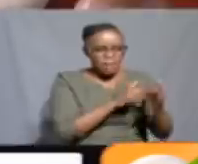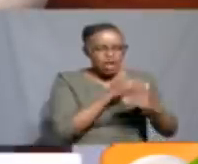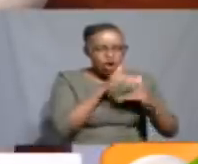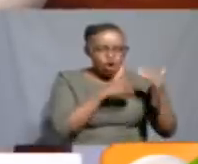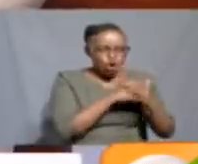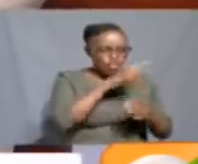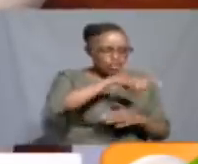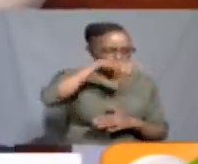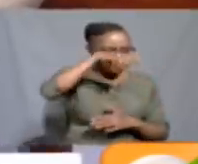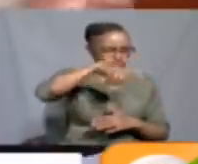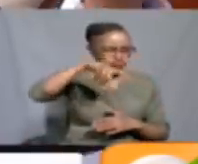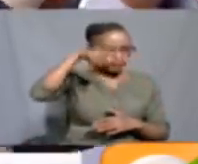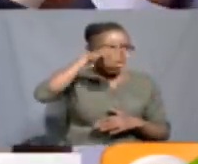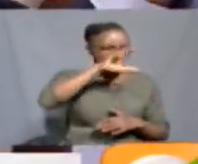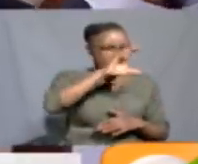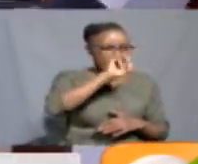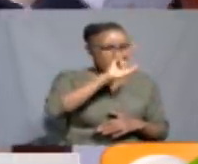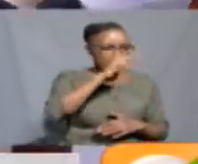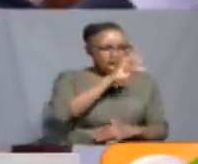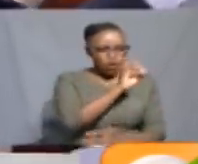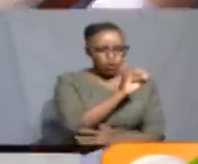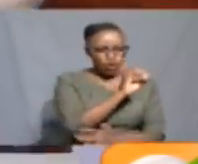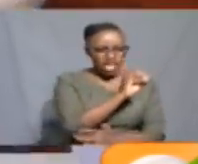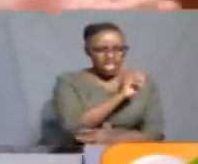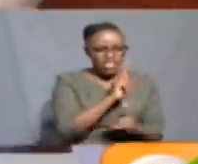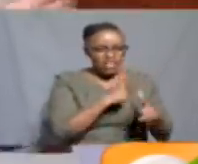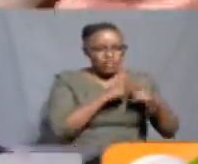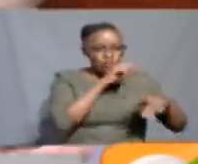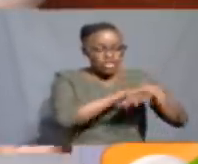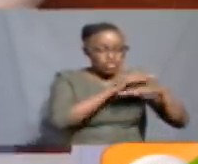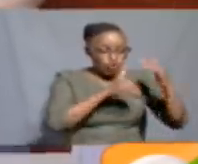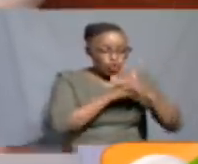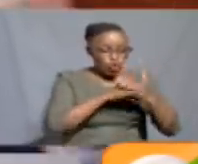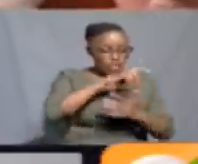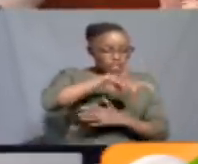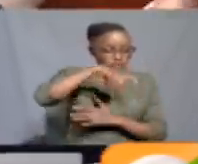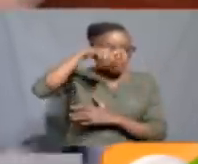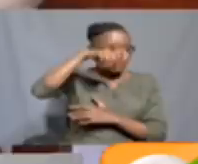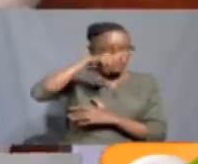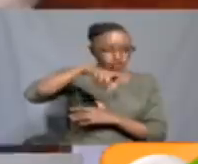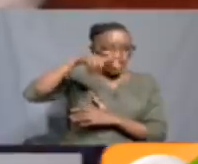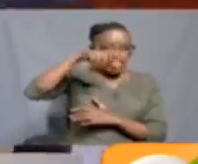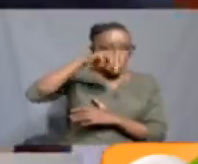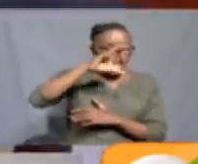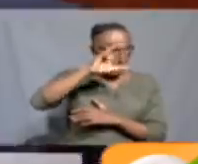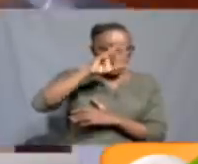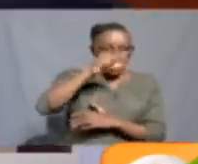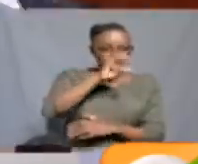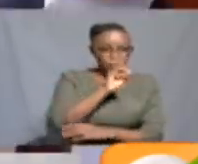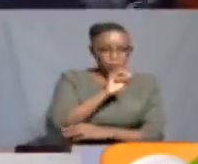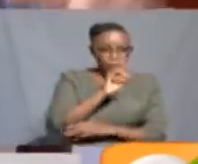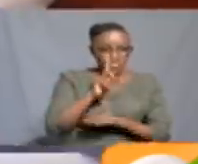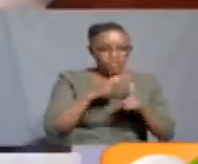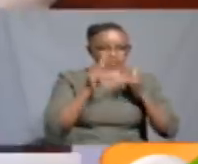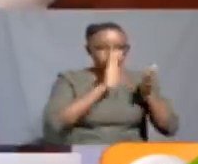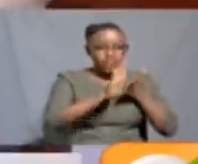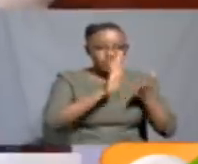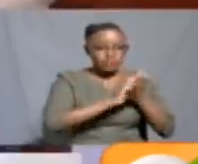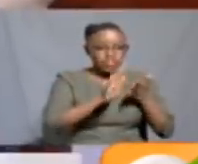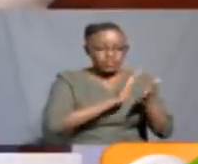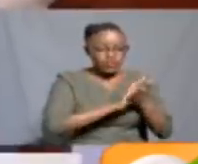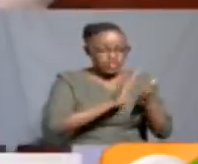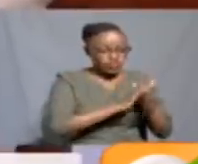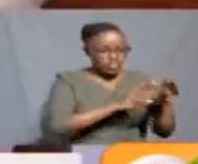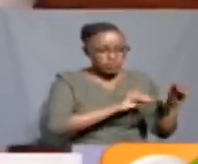should be getting out. But then to get all the cargo coming out, there should be outlet also as fast as it puts